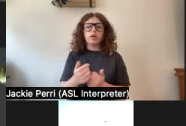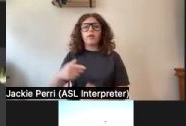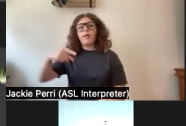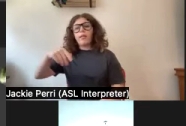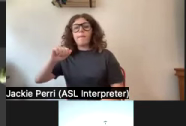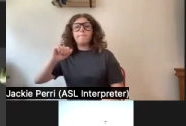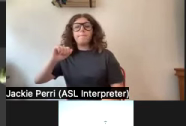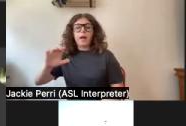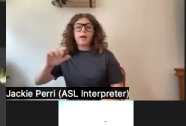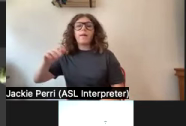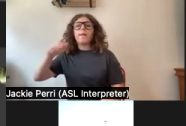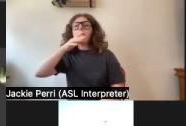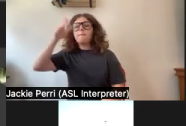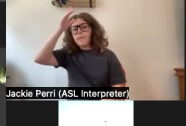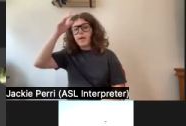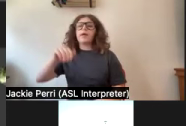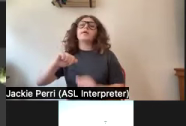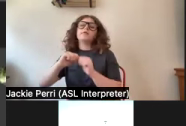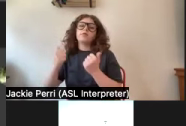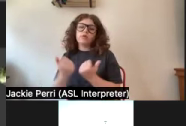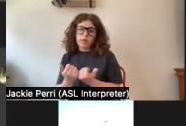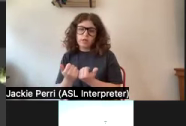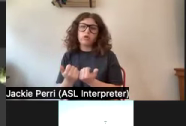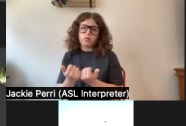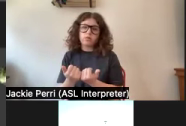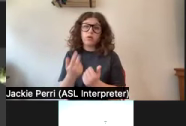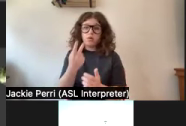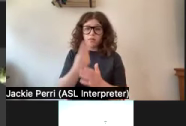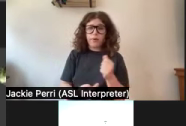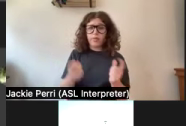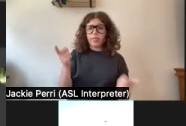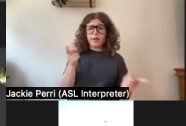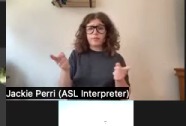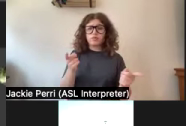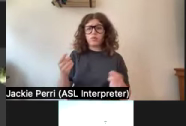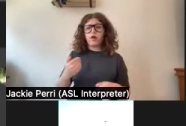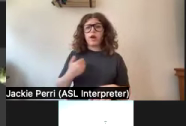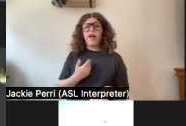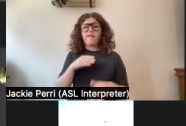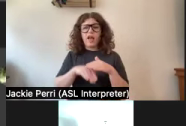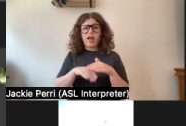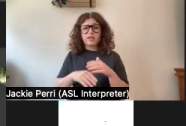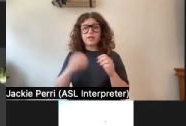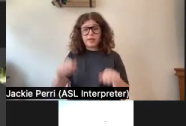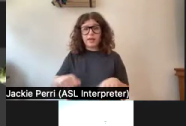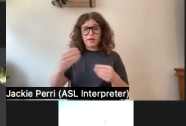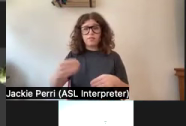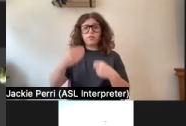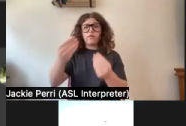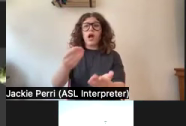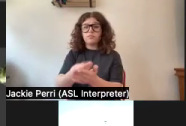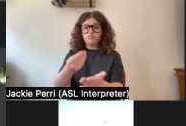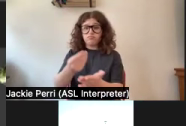Association, that's the PAC. So both of those have access, can provide discretionary